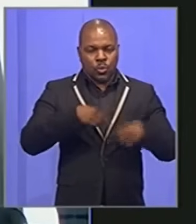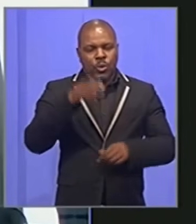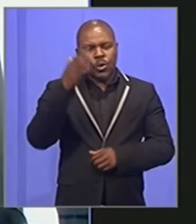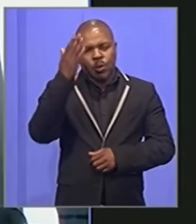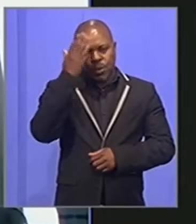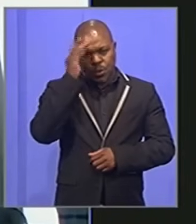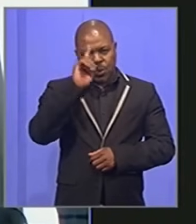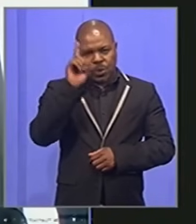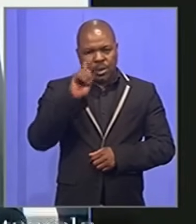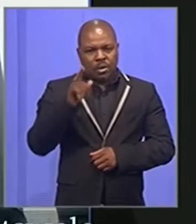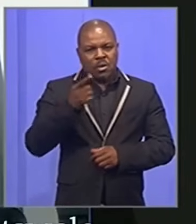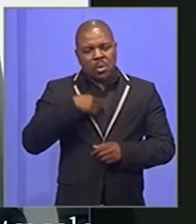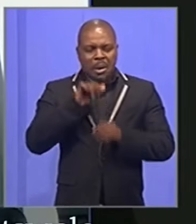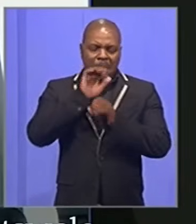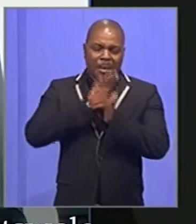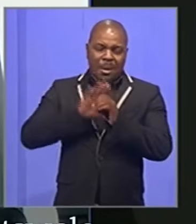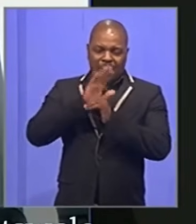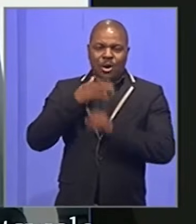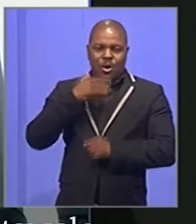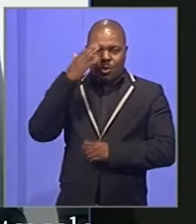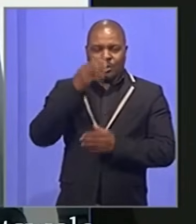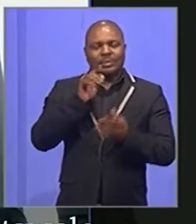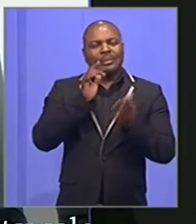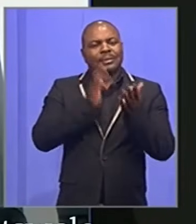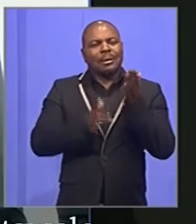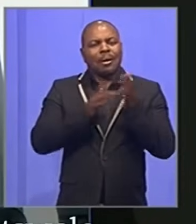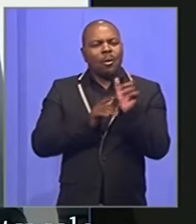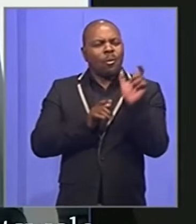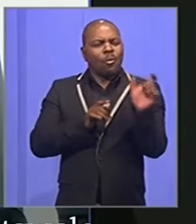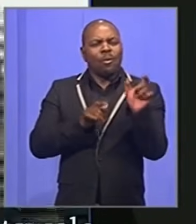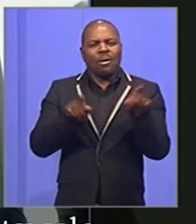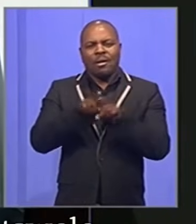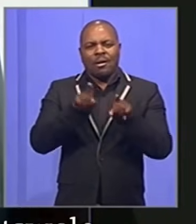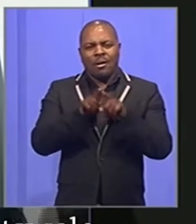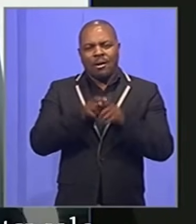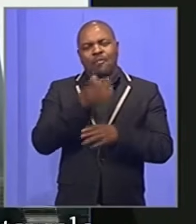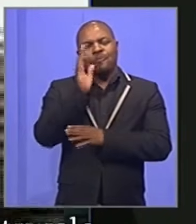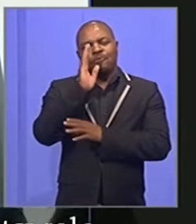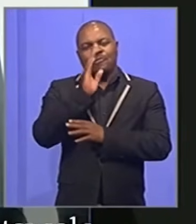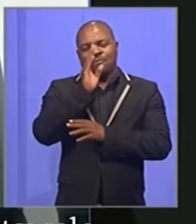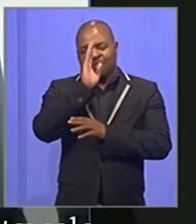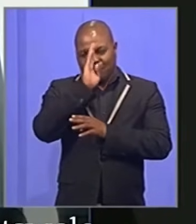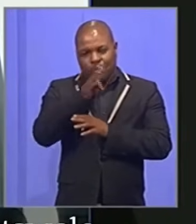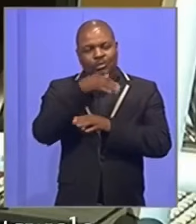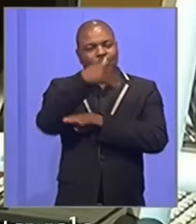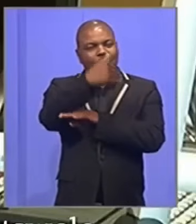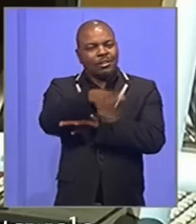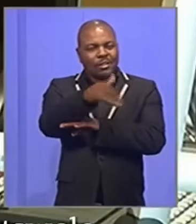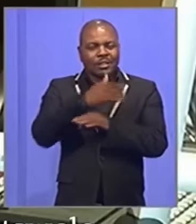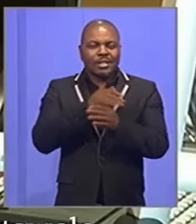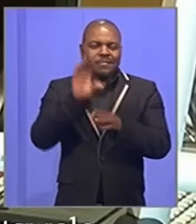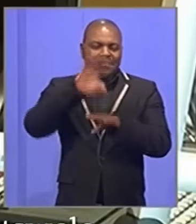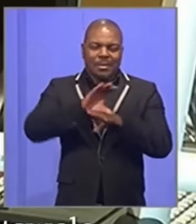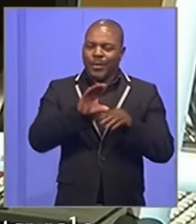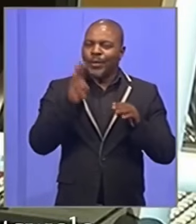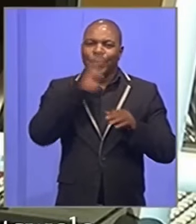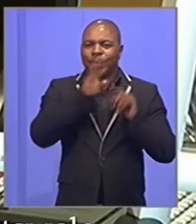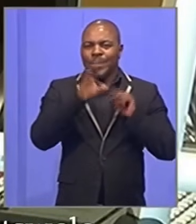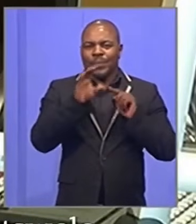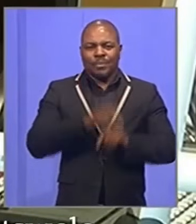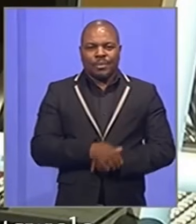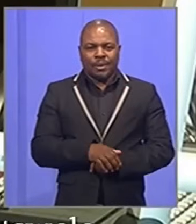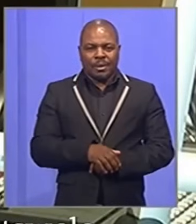from our own sort of backgrounds that technical words, say for the word foreign direct investment, it does exist.